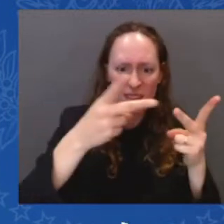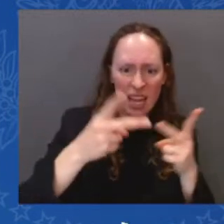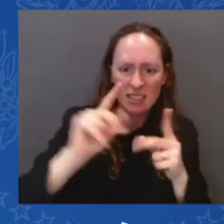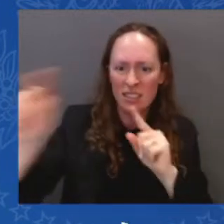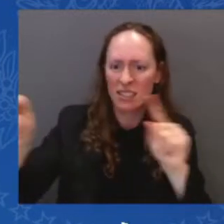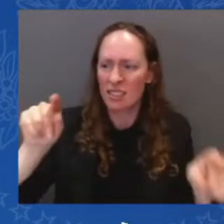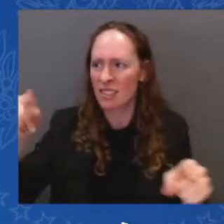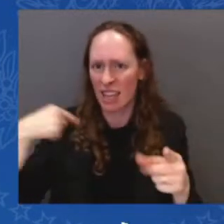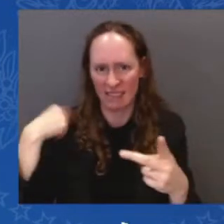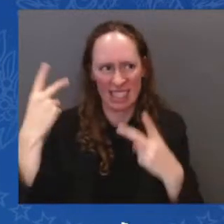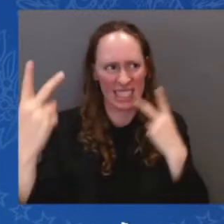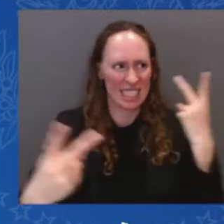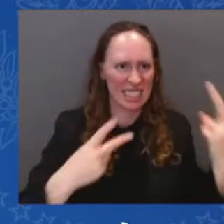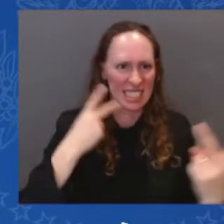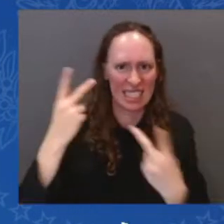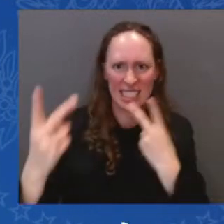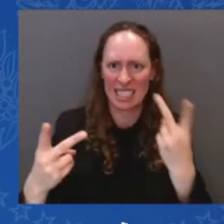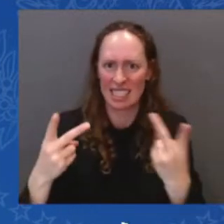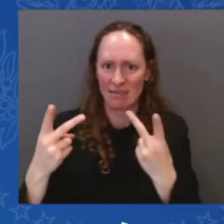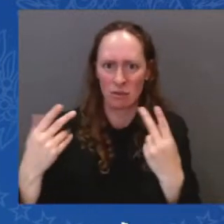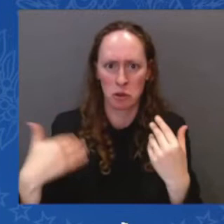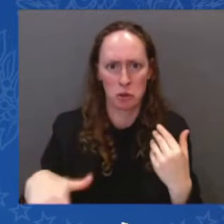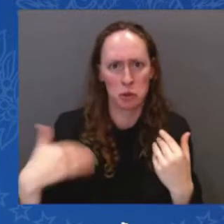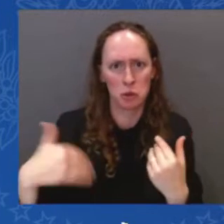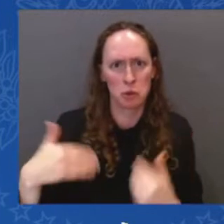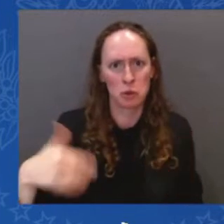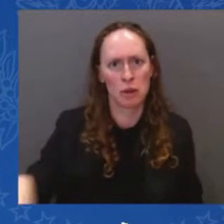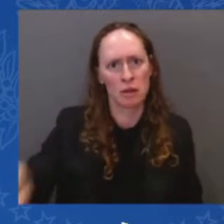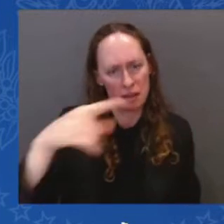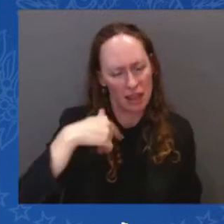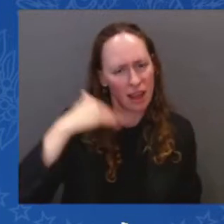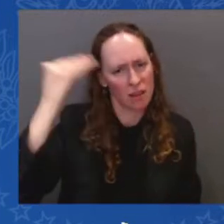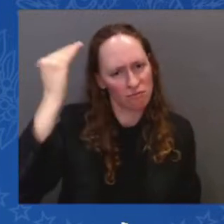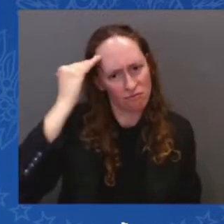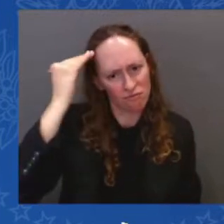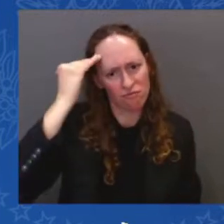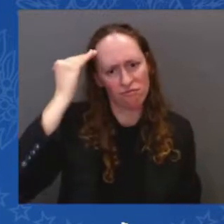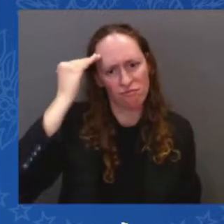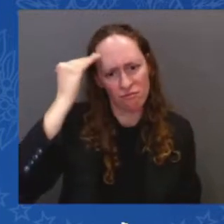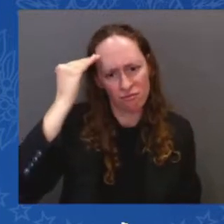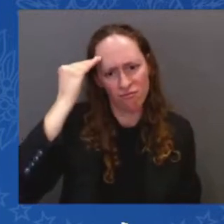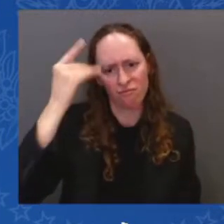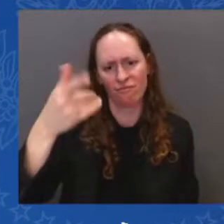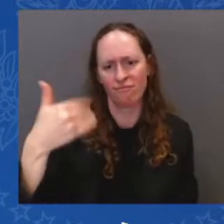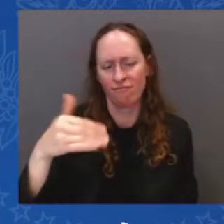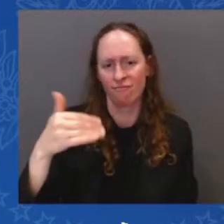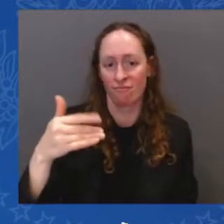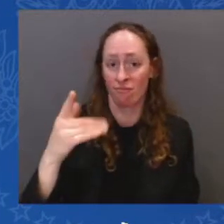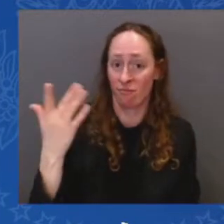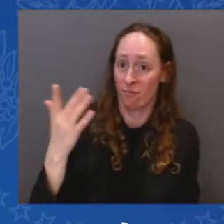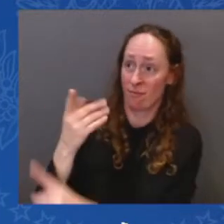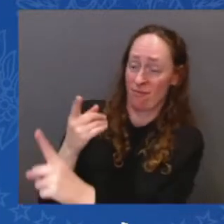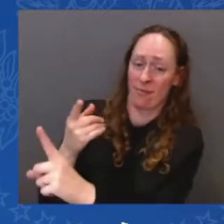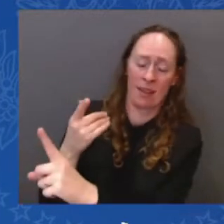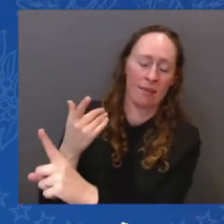man of incredible integrity and character. So thank you for your leadership. And Secretary Austin,